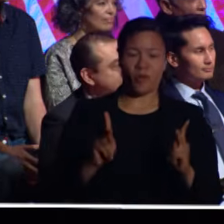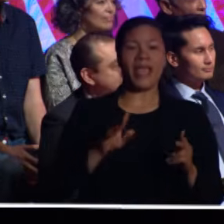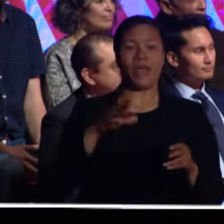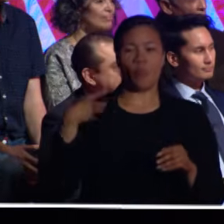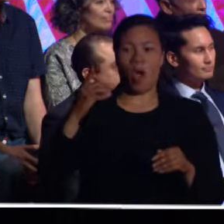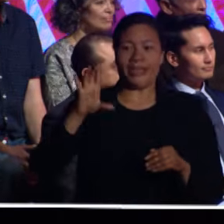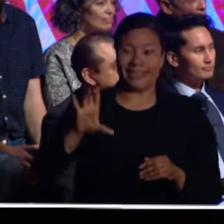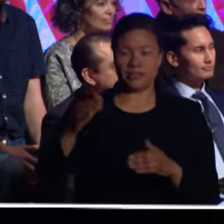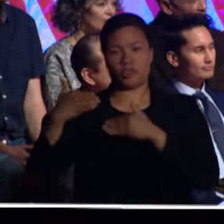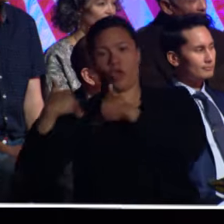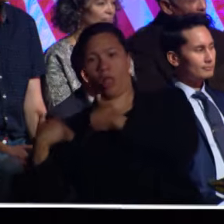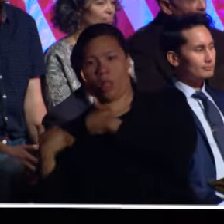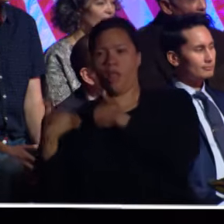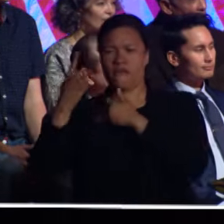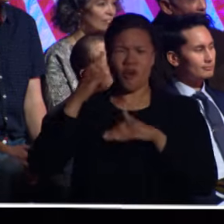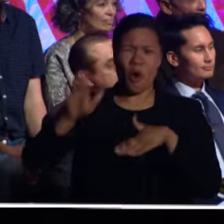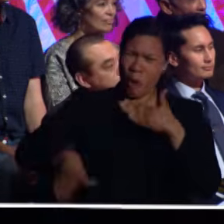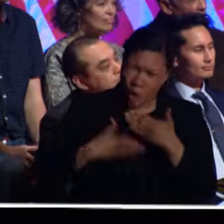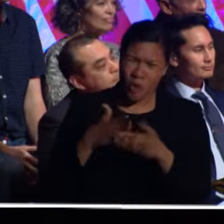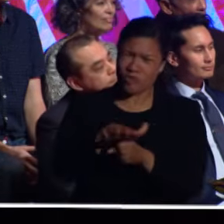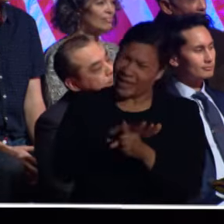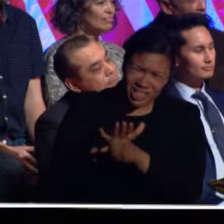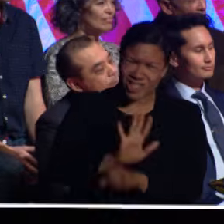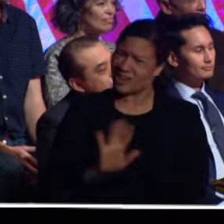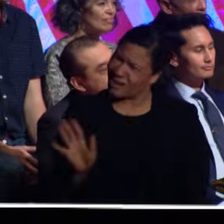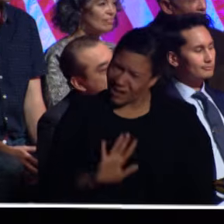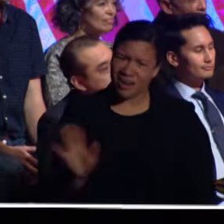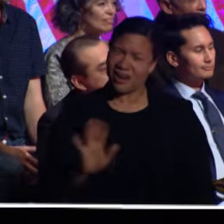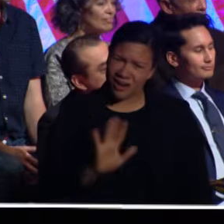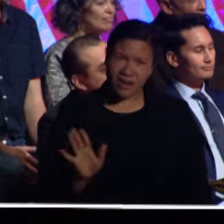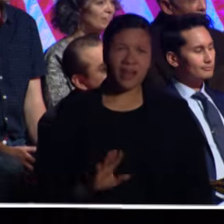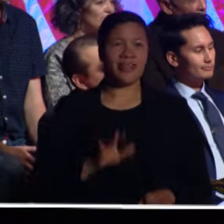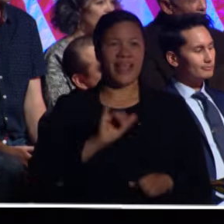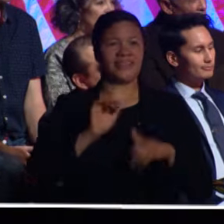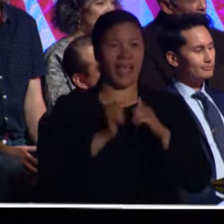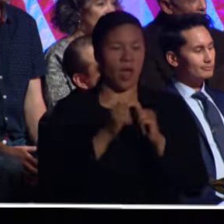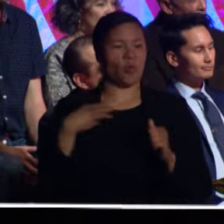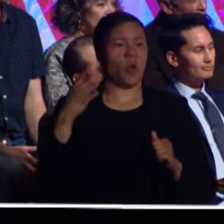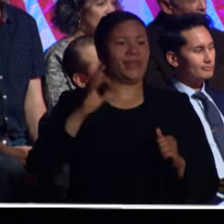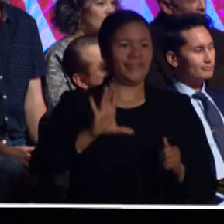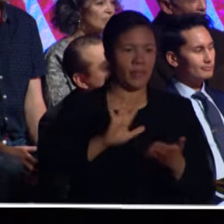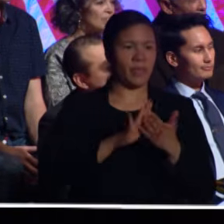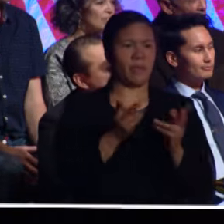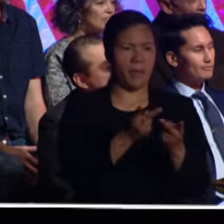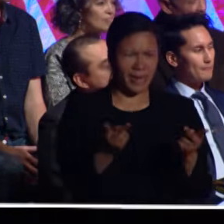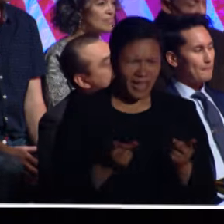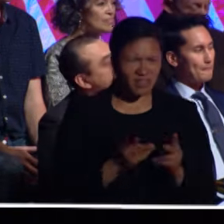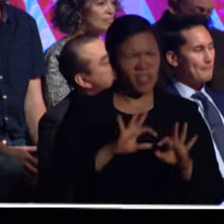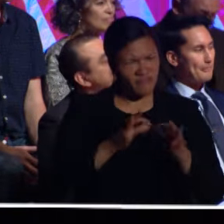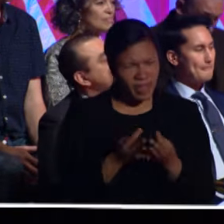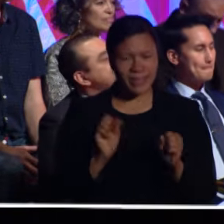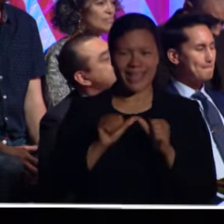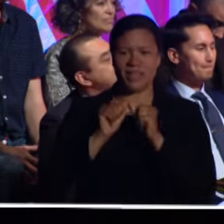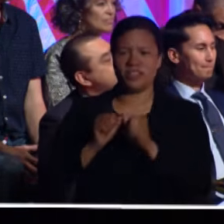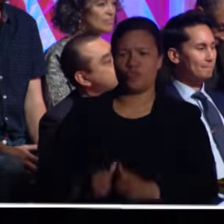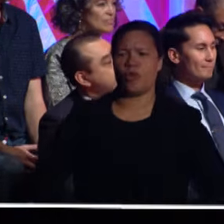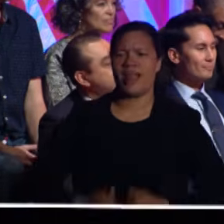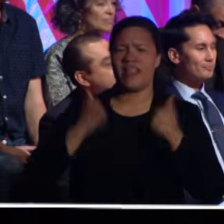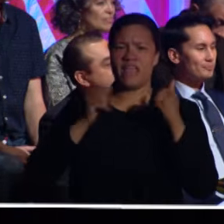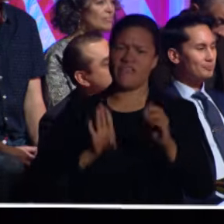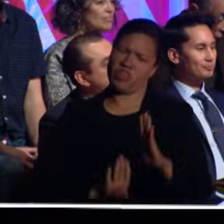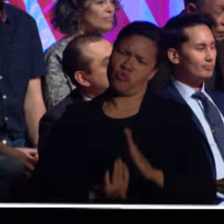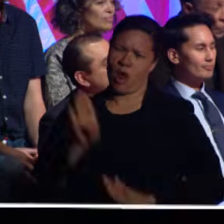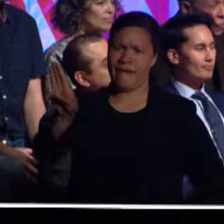region. These are the ways we make DC a place where families are able to stay and